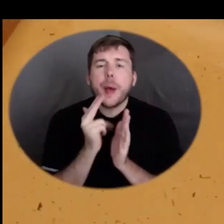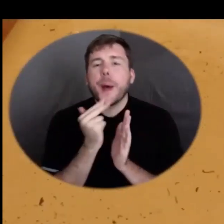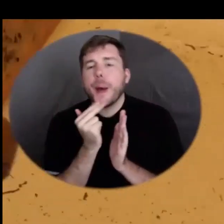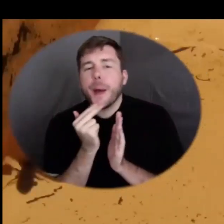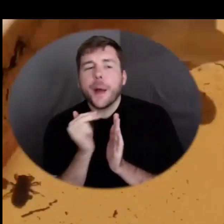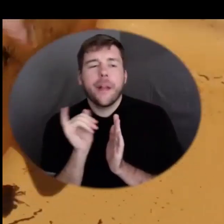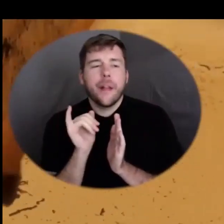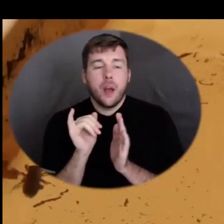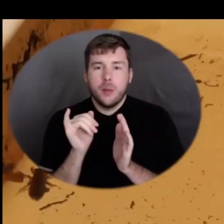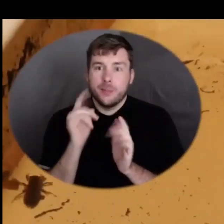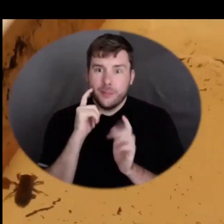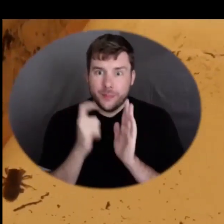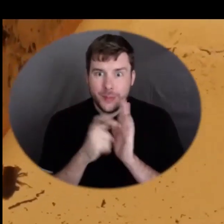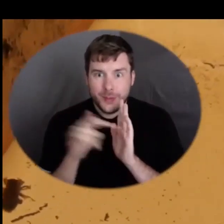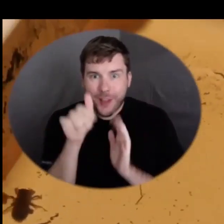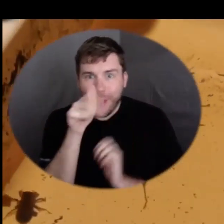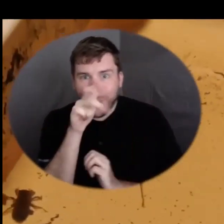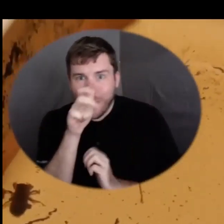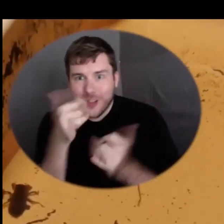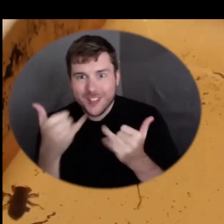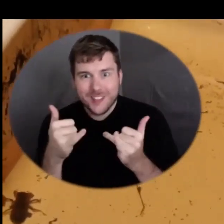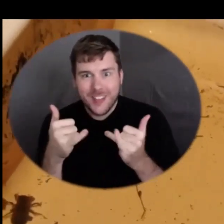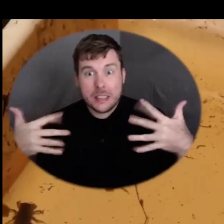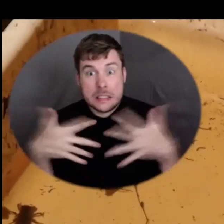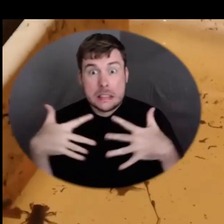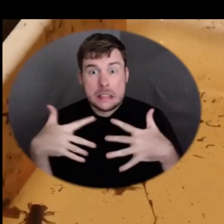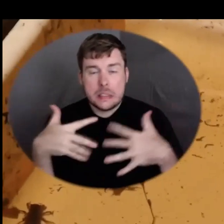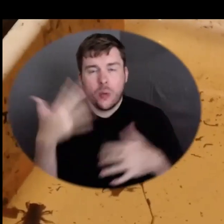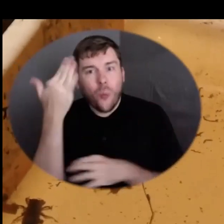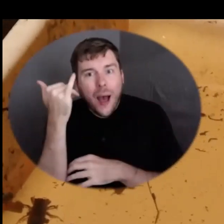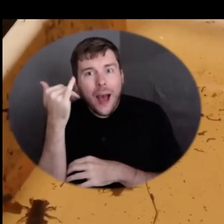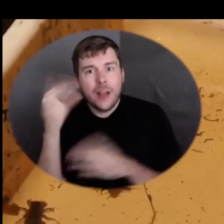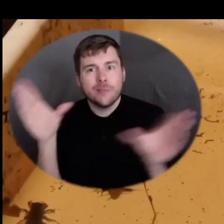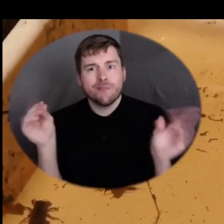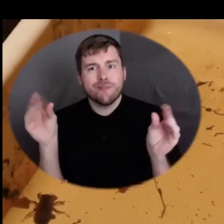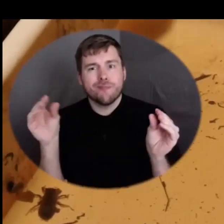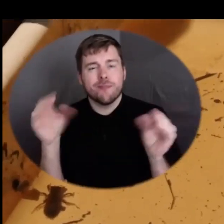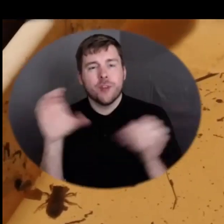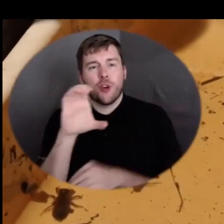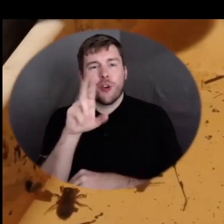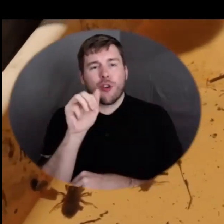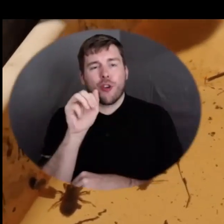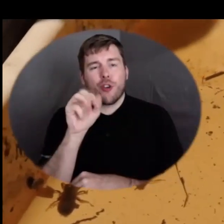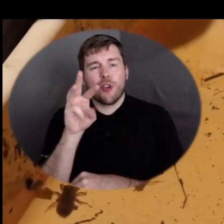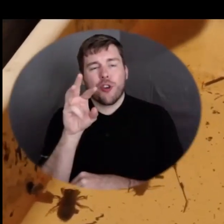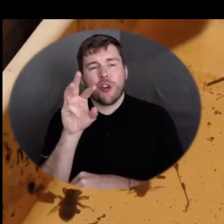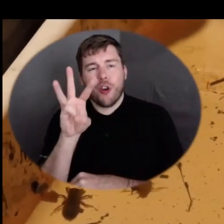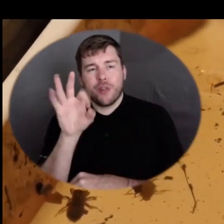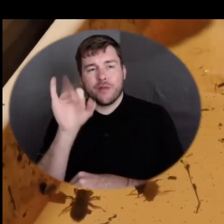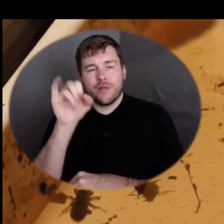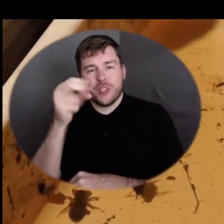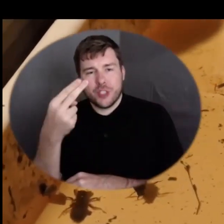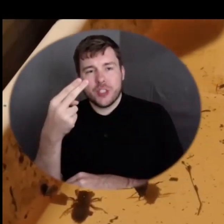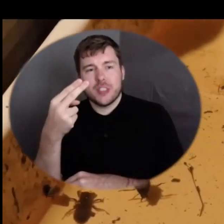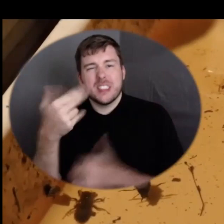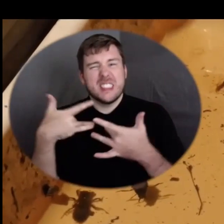are, yeah, everything in this bucket's all of a sudden afraid of him because he's a little bit of a predator. So this little water bug's like, yep, nope, don't want any